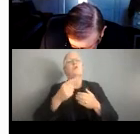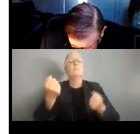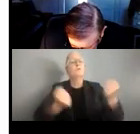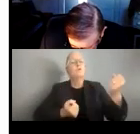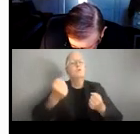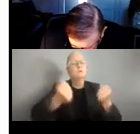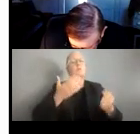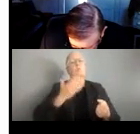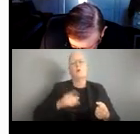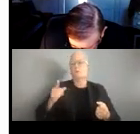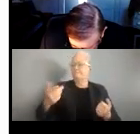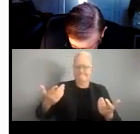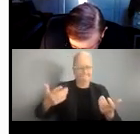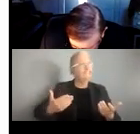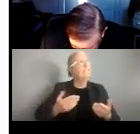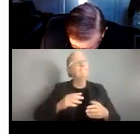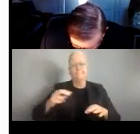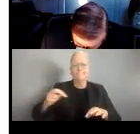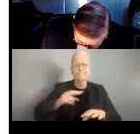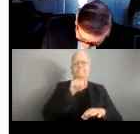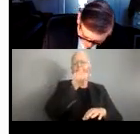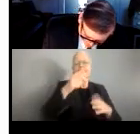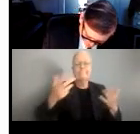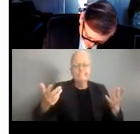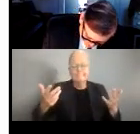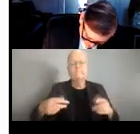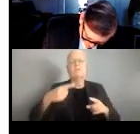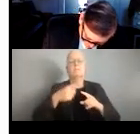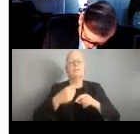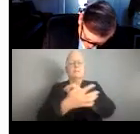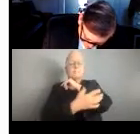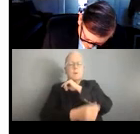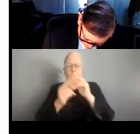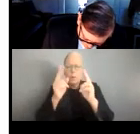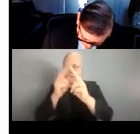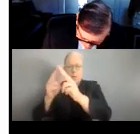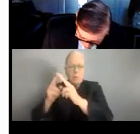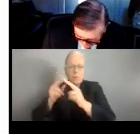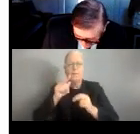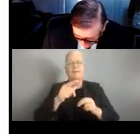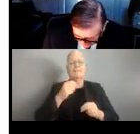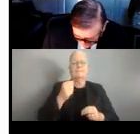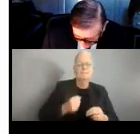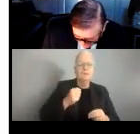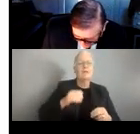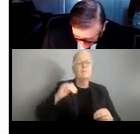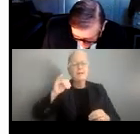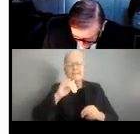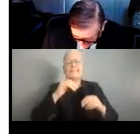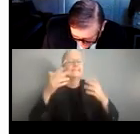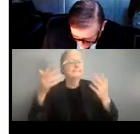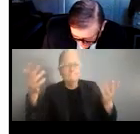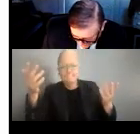with disabilities. Similarly, poor people in rural areas rely on the regularity of public transport for their transportation